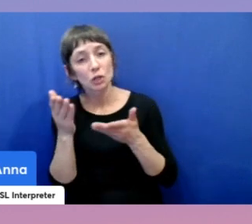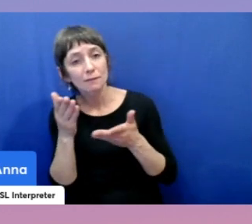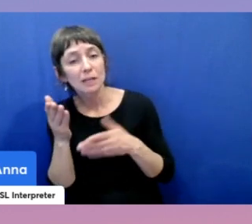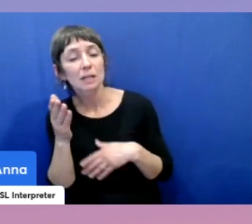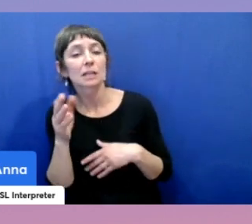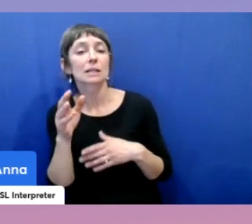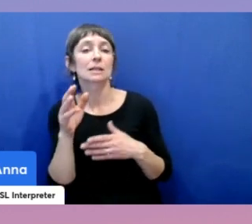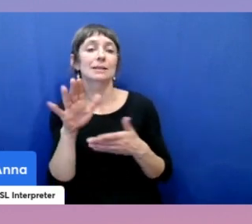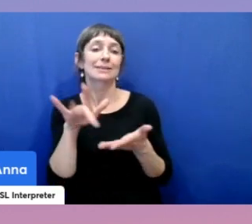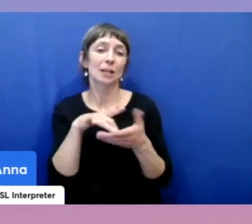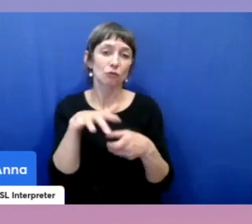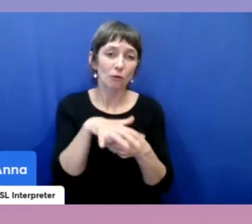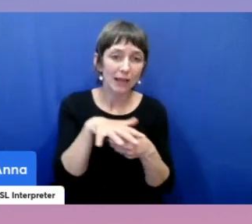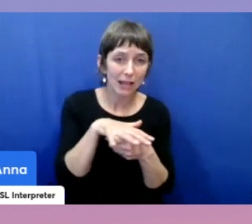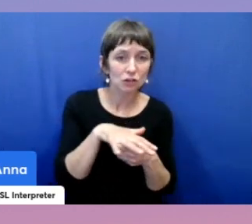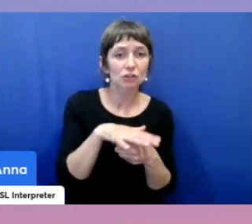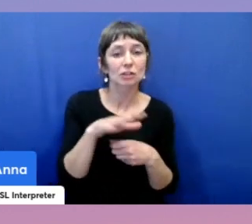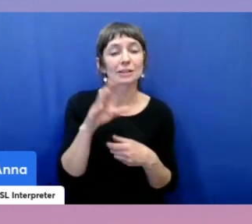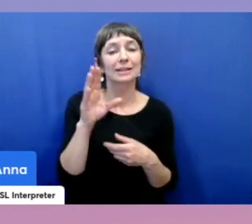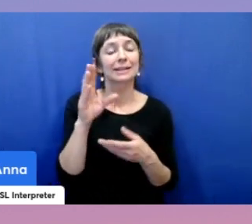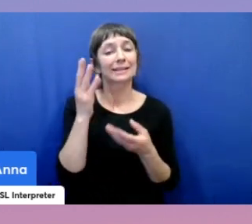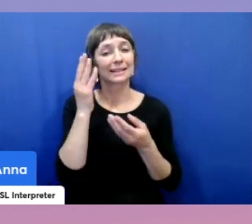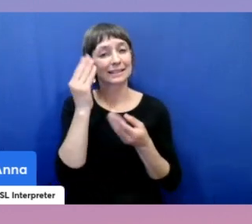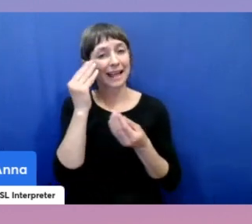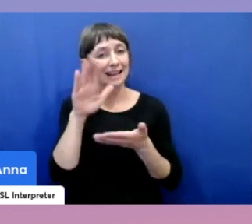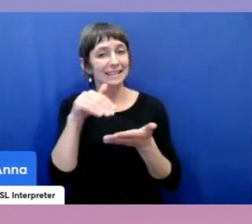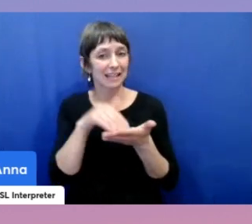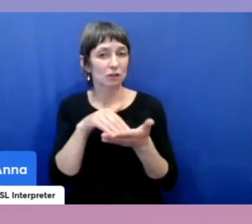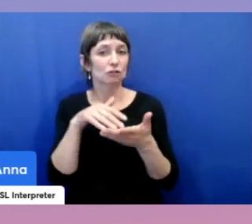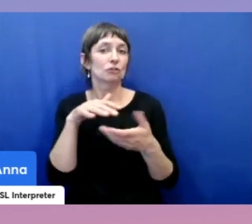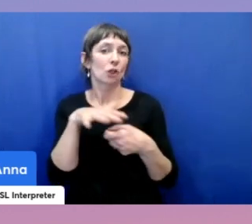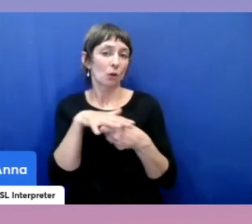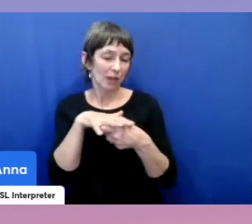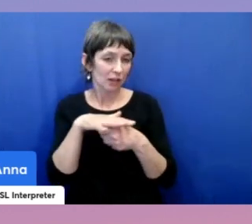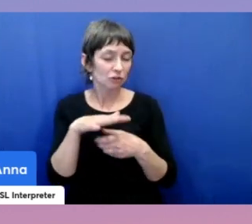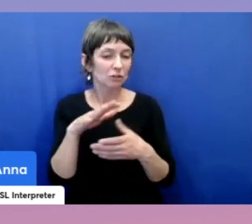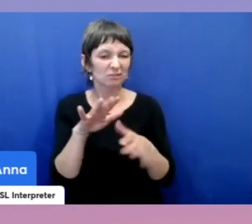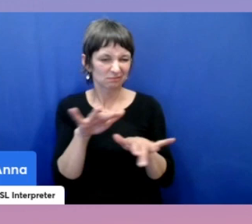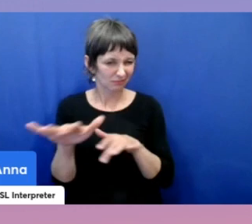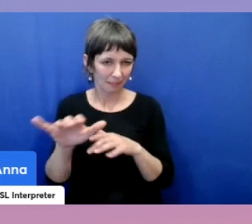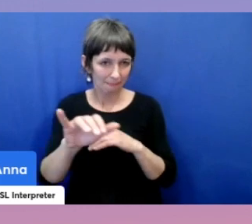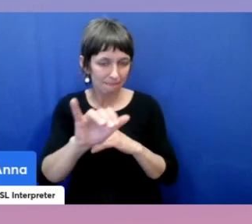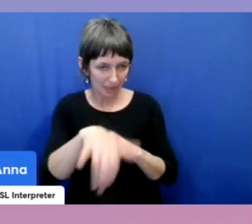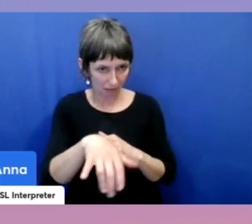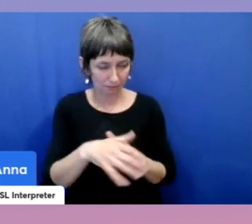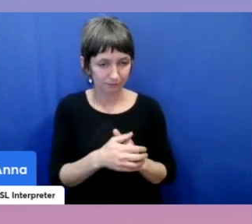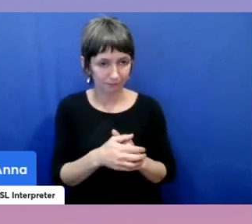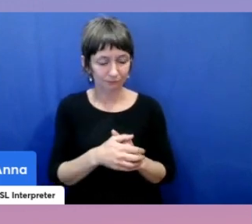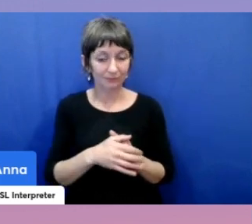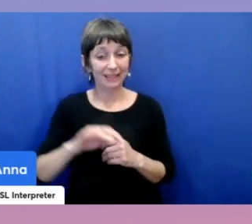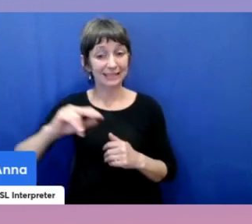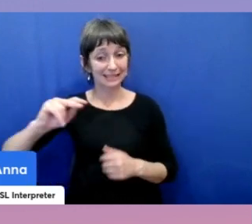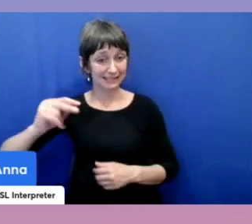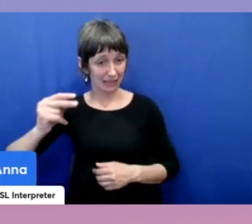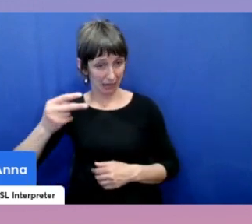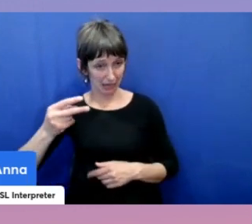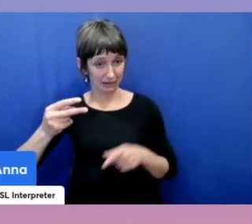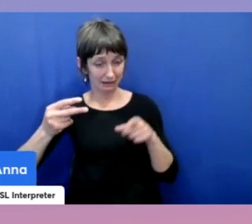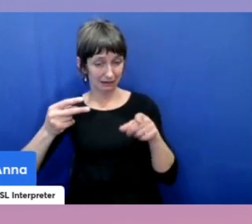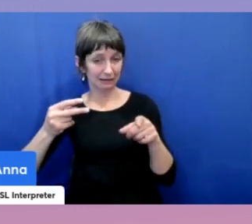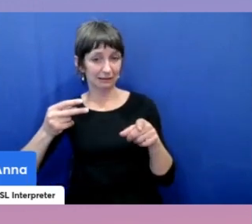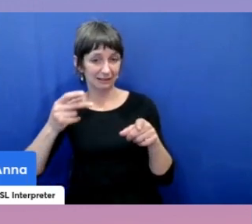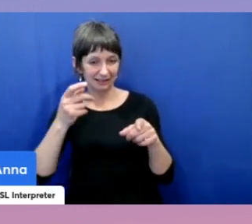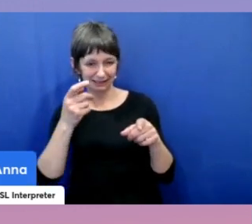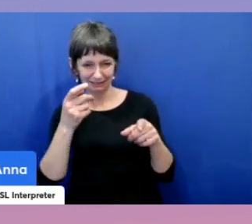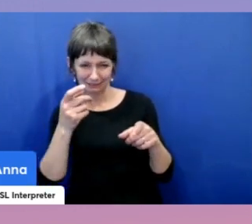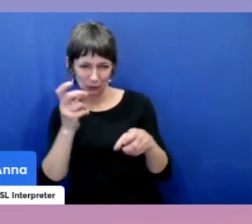location, and container image, resource configuration, and so on. Okay, and the second one that is a little bit